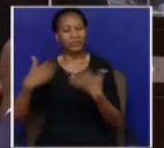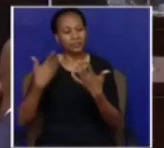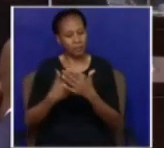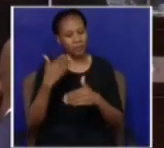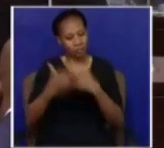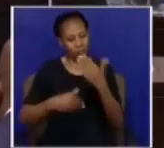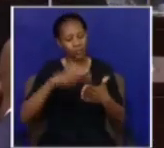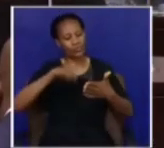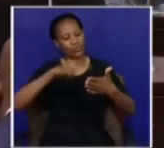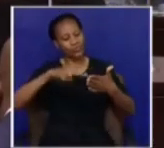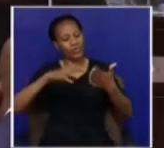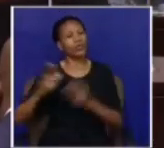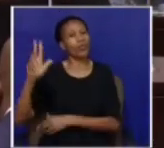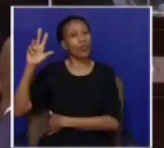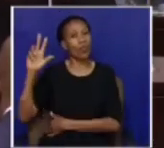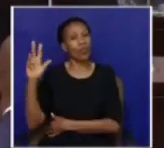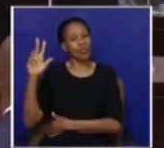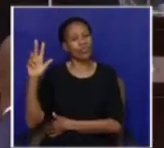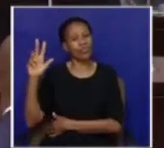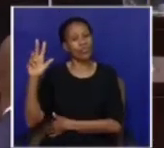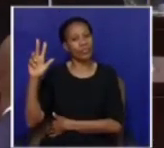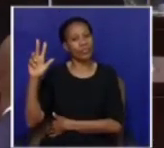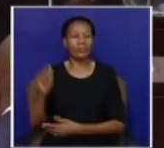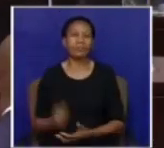oath or affirmation.